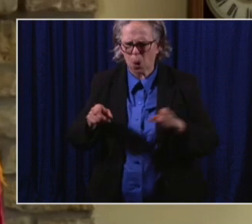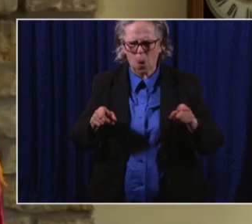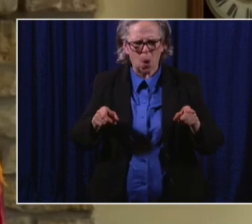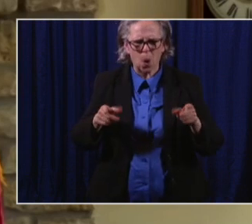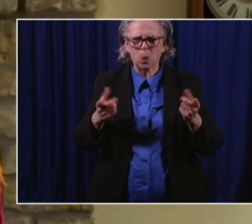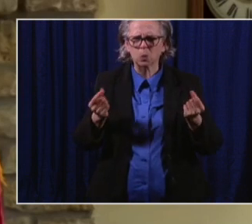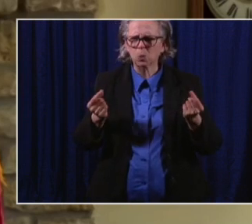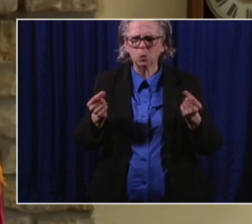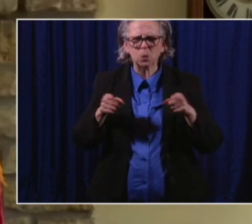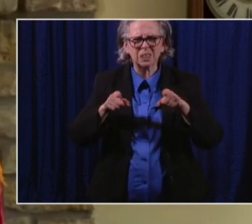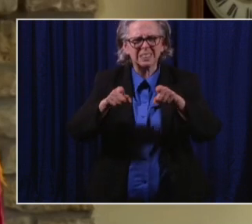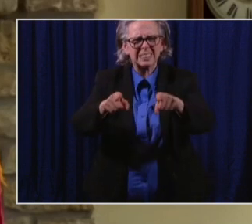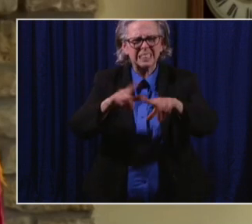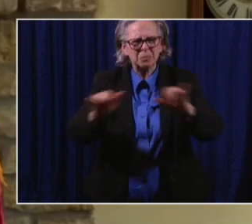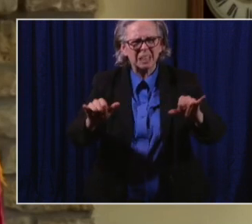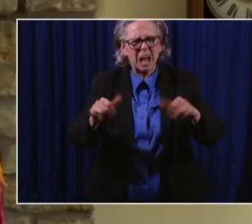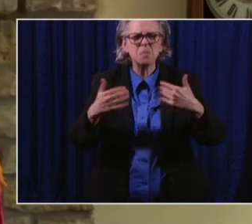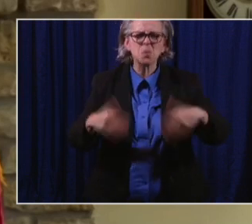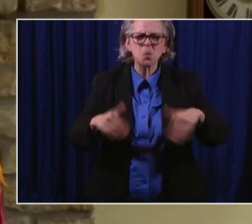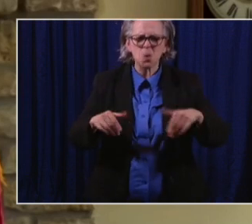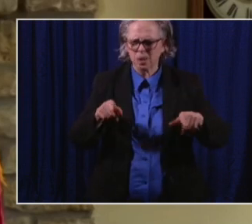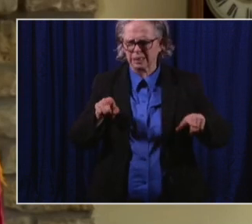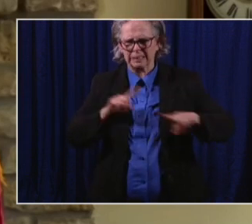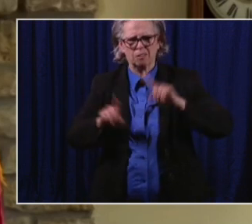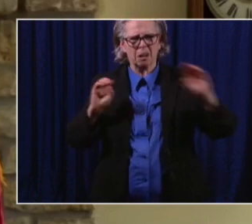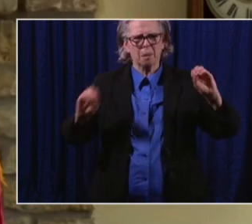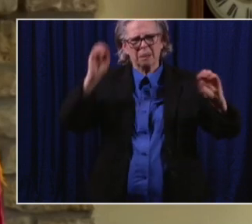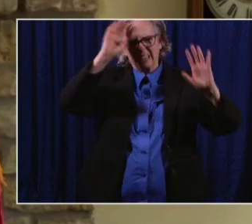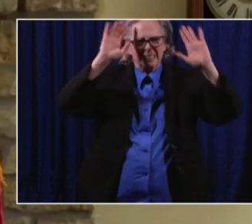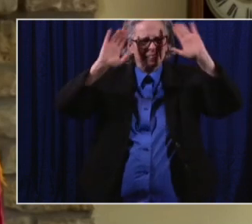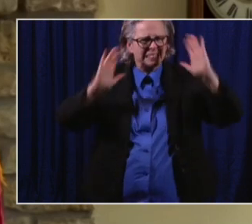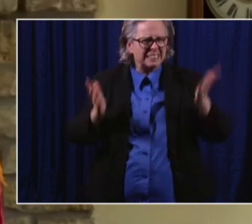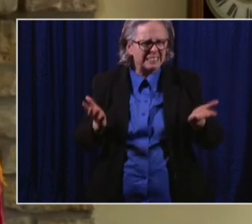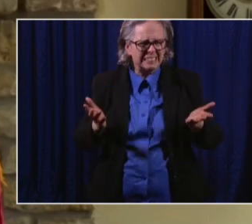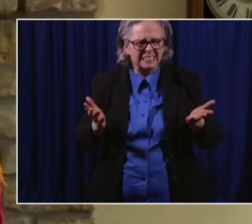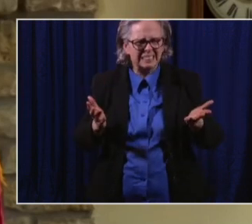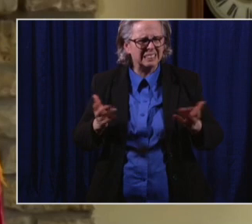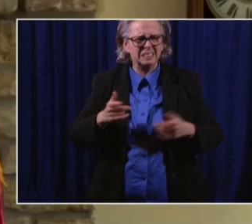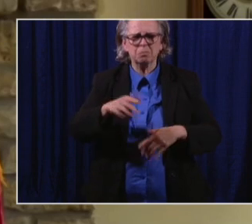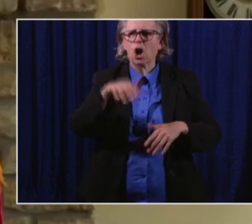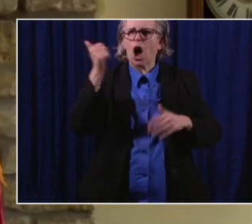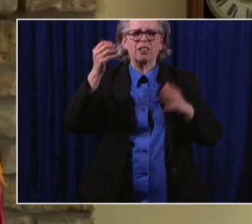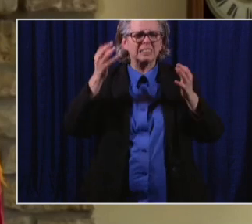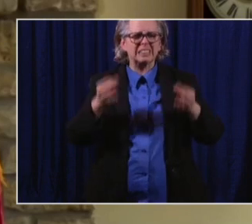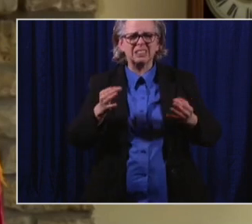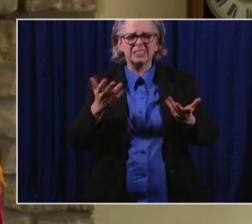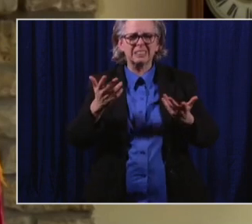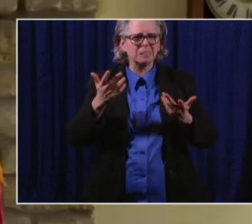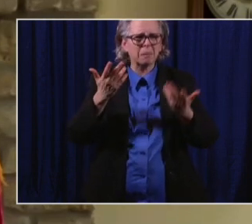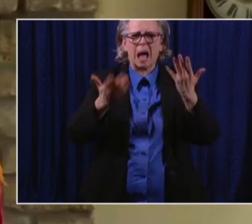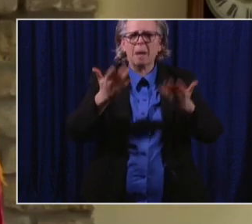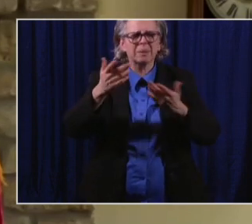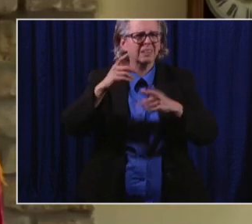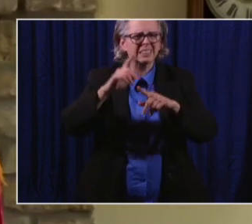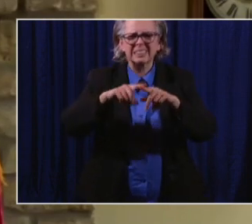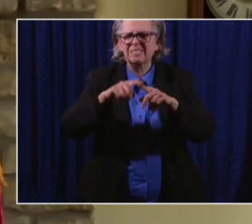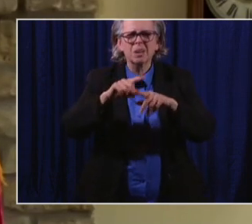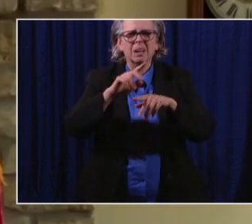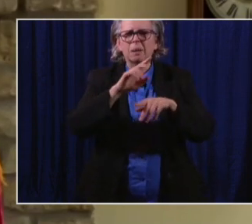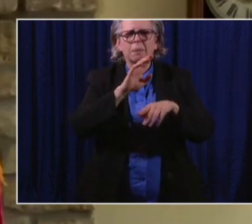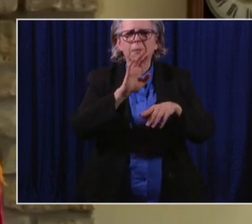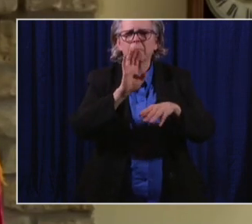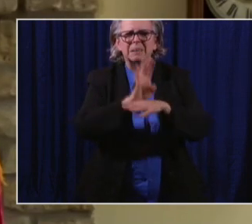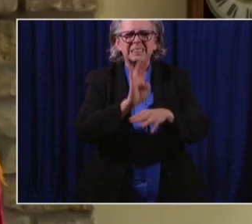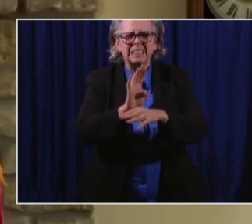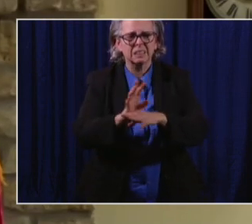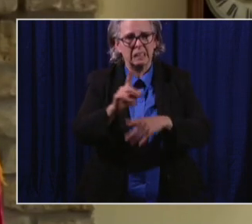up. So it's no different than many of the other decisions we make, frankly. There's no easy answer, and there's